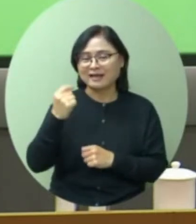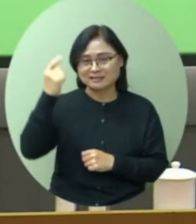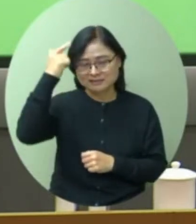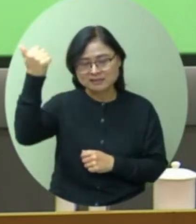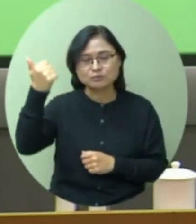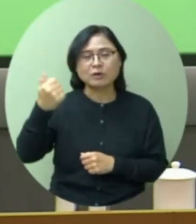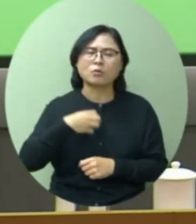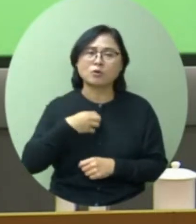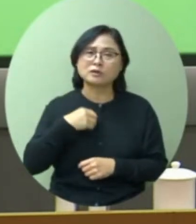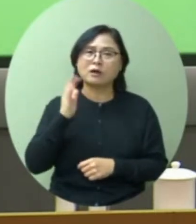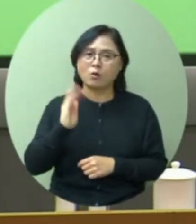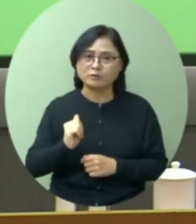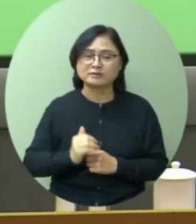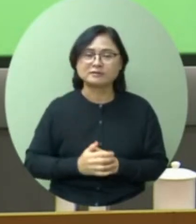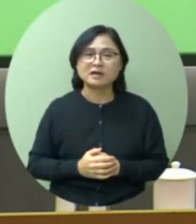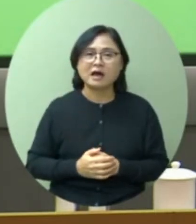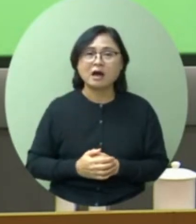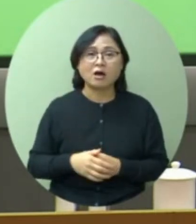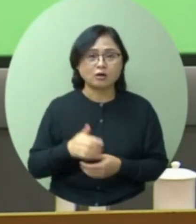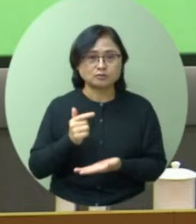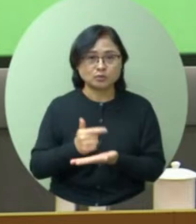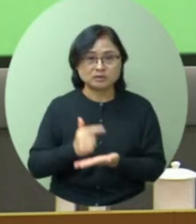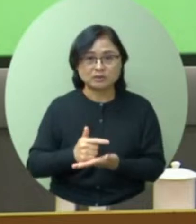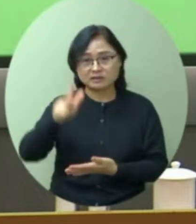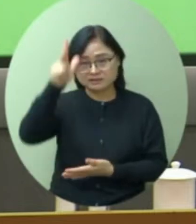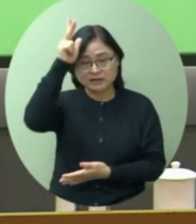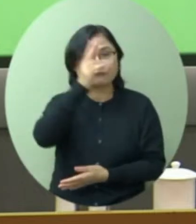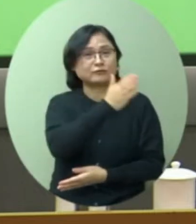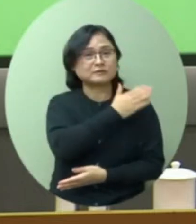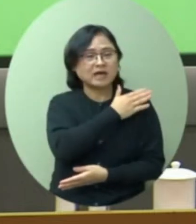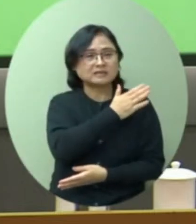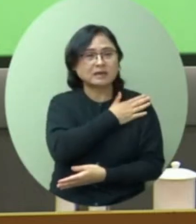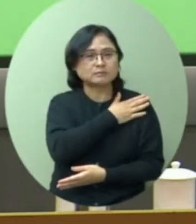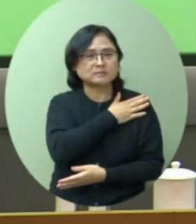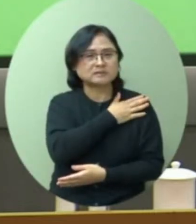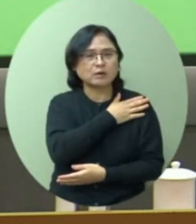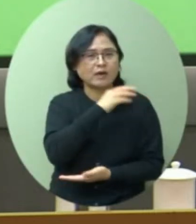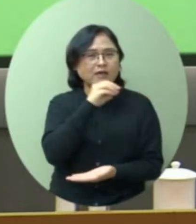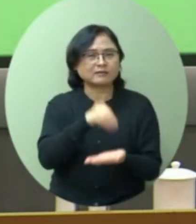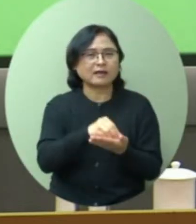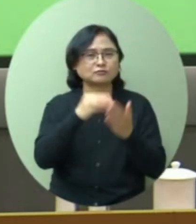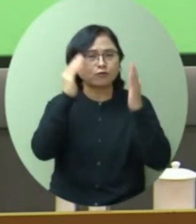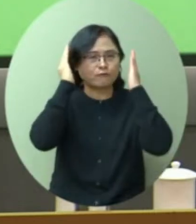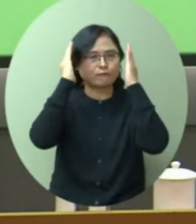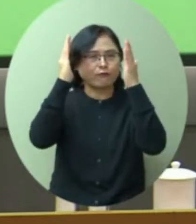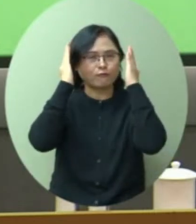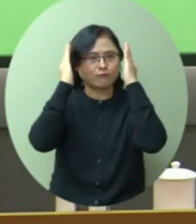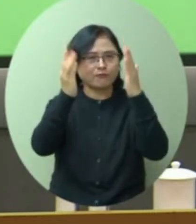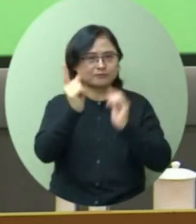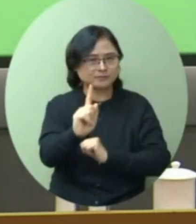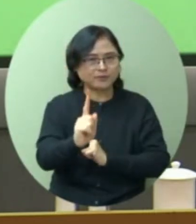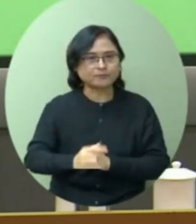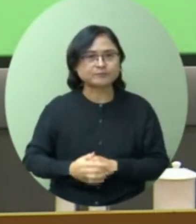Hong Kong. We believe we can do that. The government has to point to the right direction.